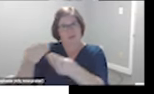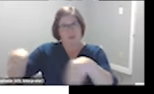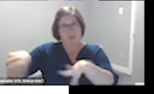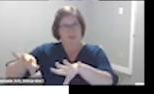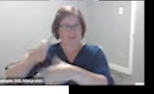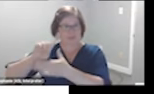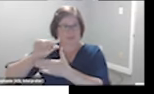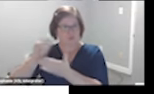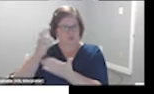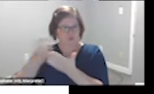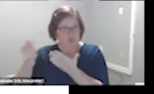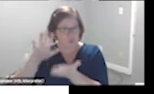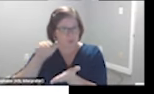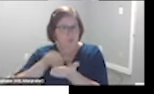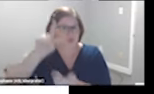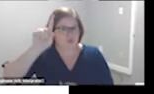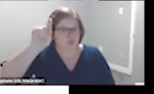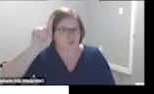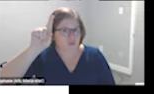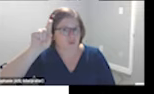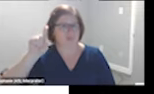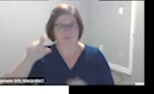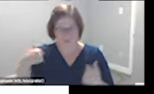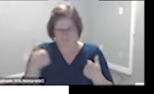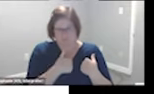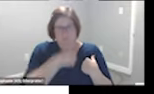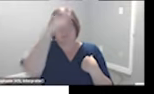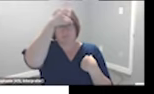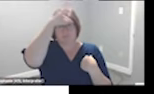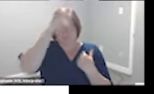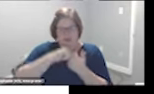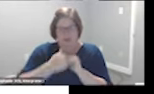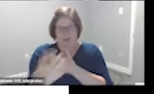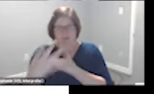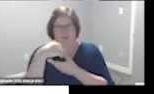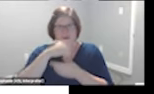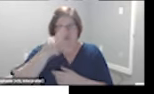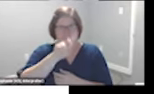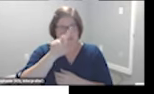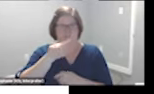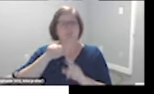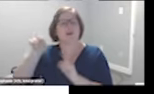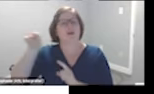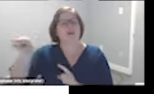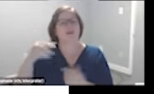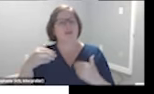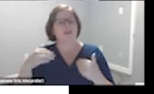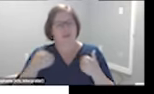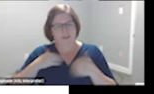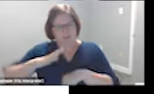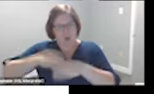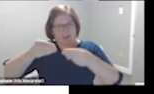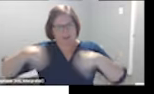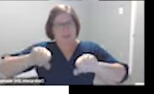aren't often trained in how to be accessible or incorporate universal design, but there are experts on our campuses.